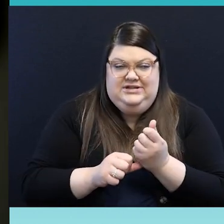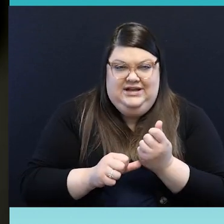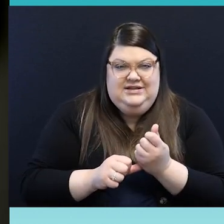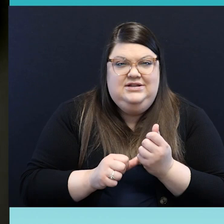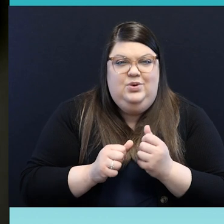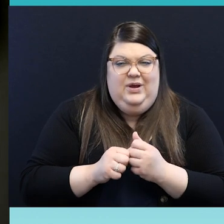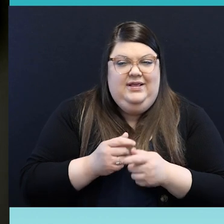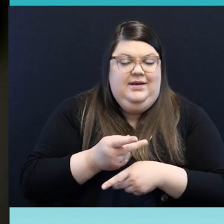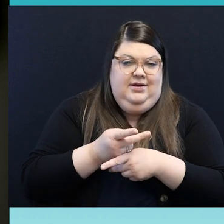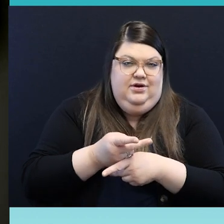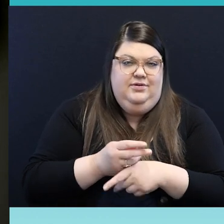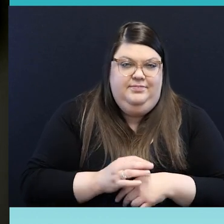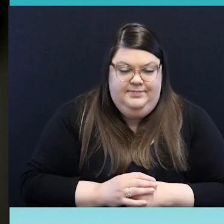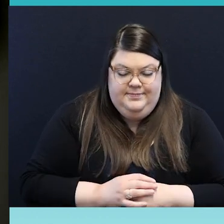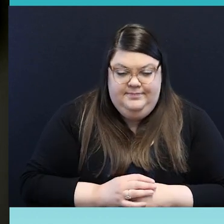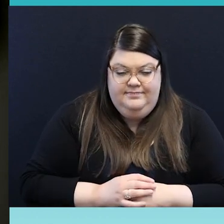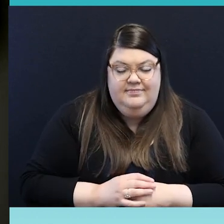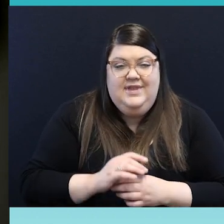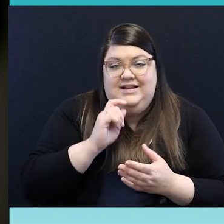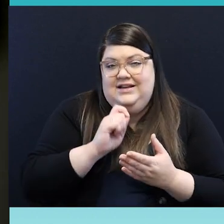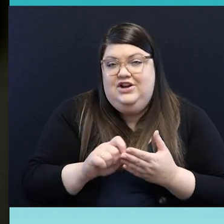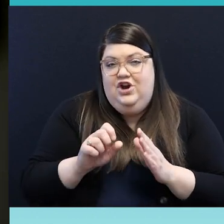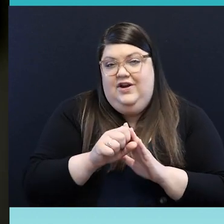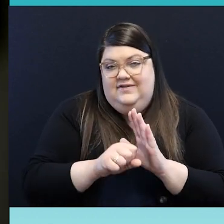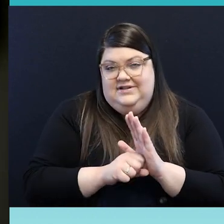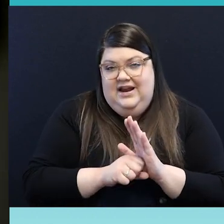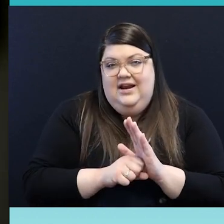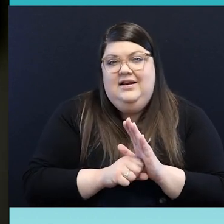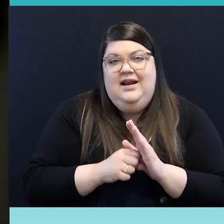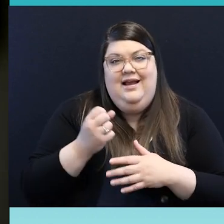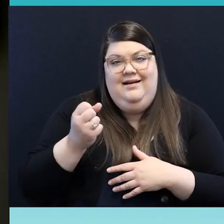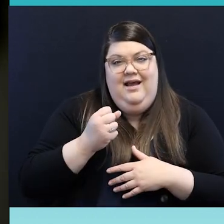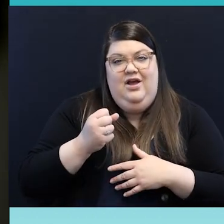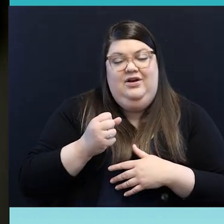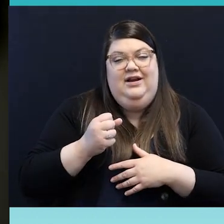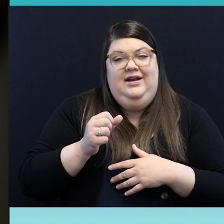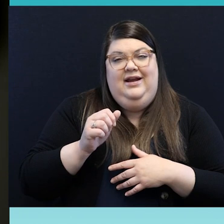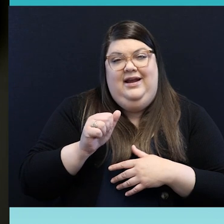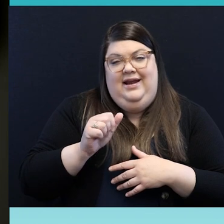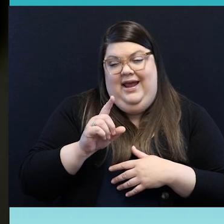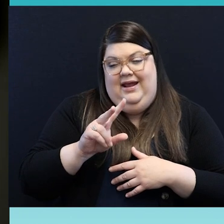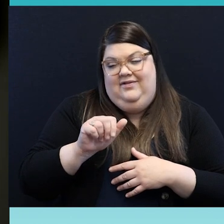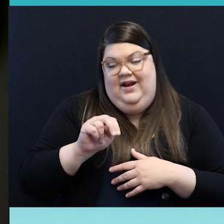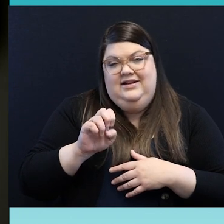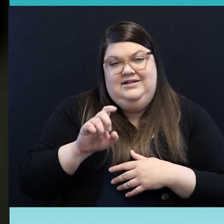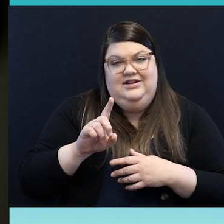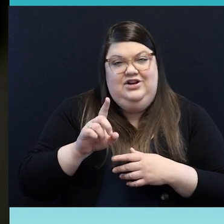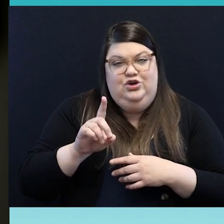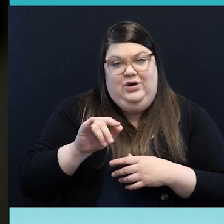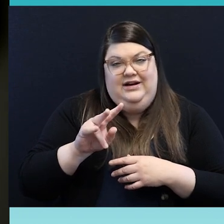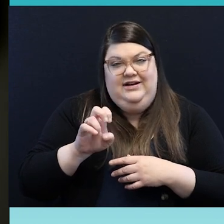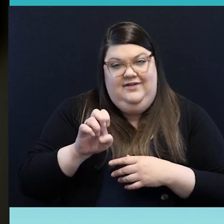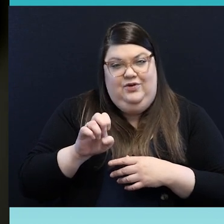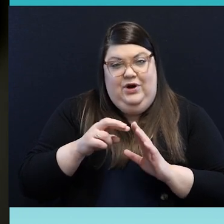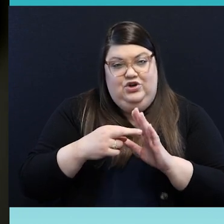the care. The Secretary of State had held the Advanced Directive Registry since